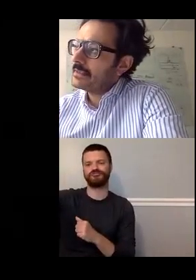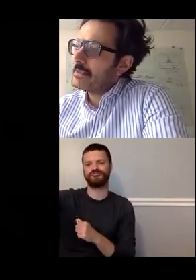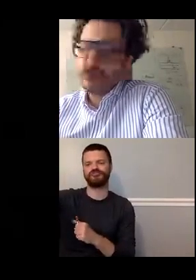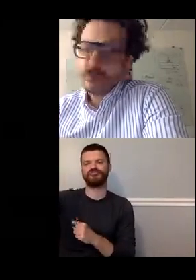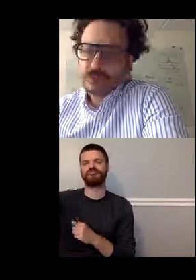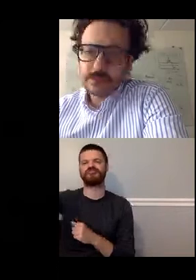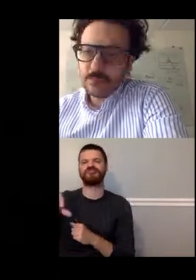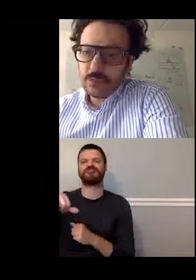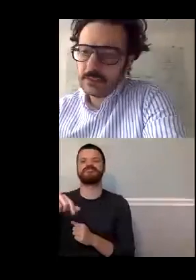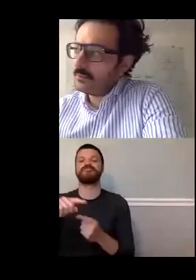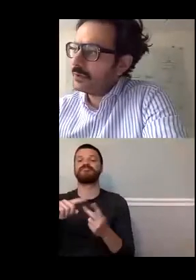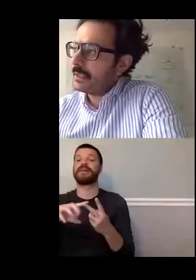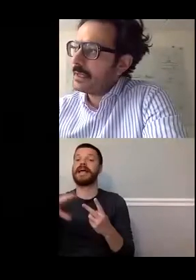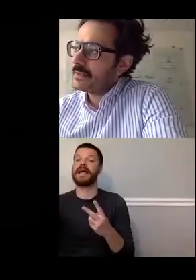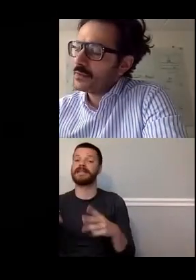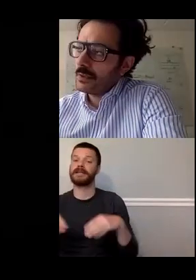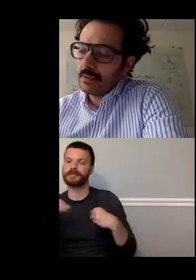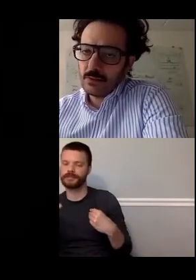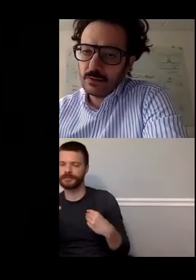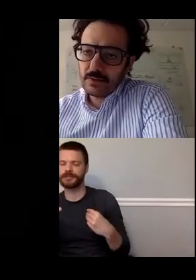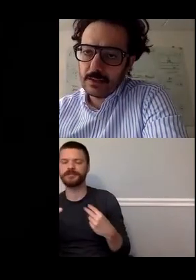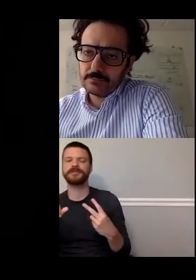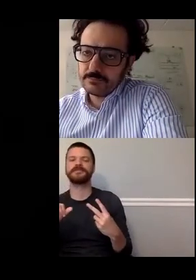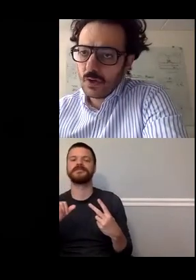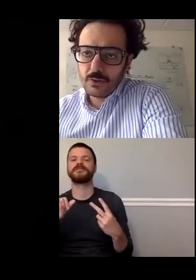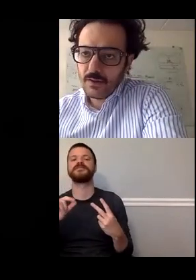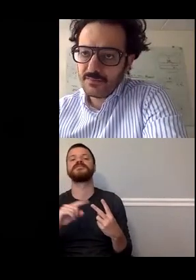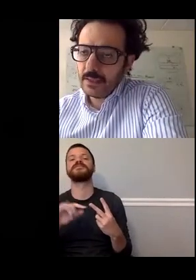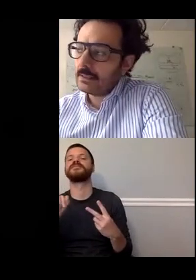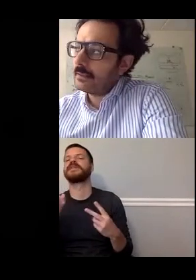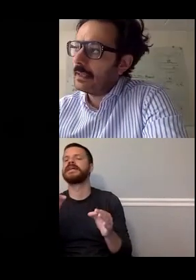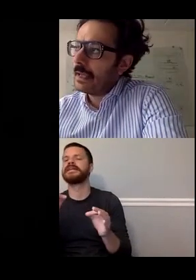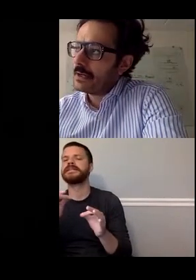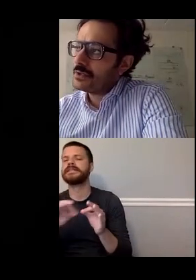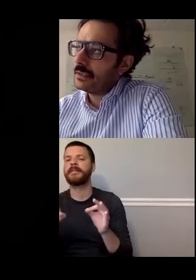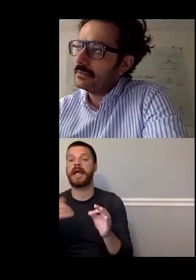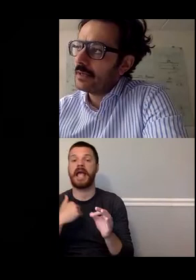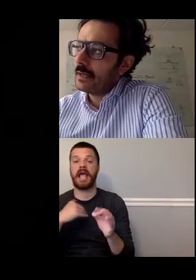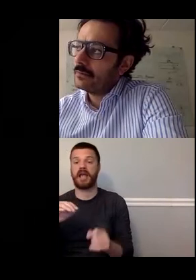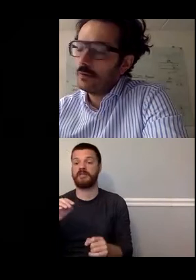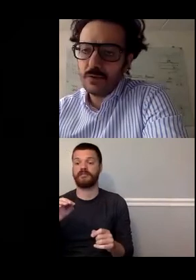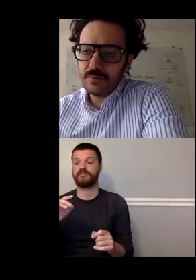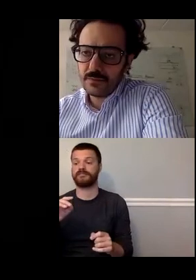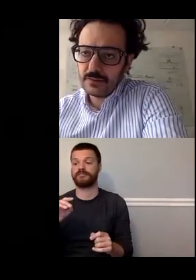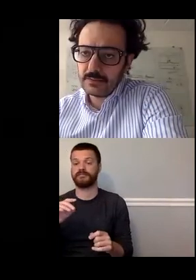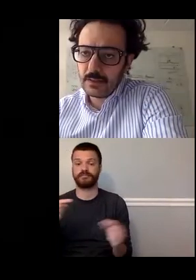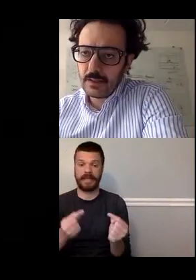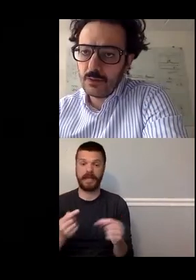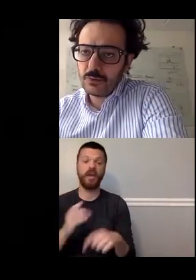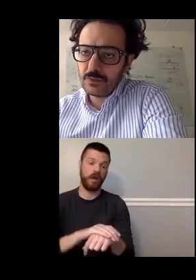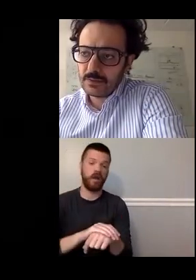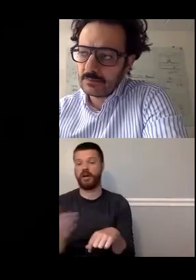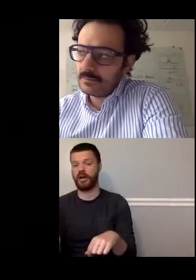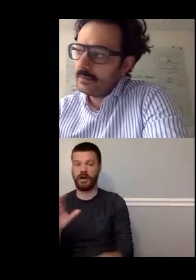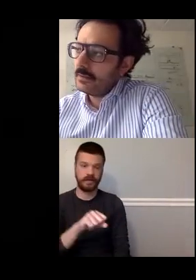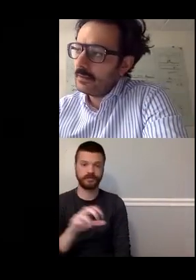And instead of using a simple linear model analysis where they looked at on-off pain, they actually tried to learn from the data how